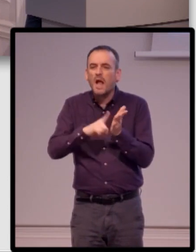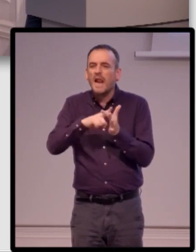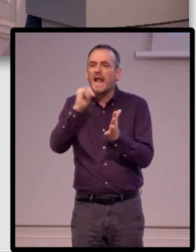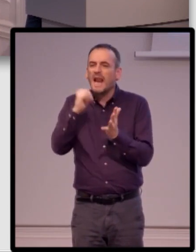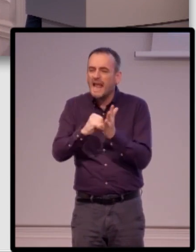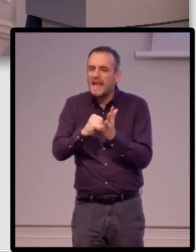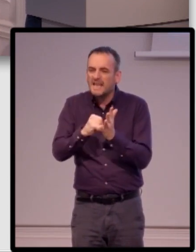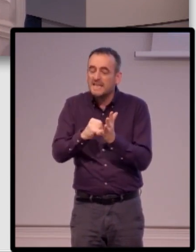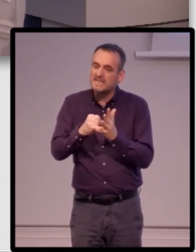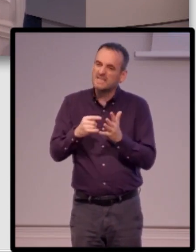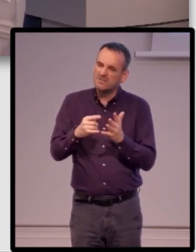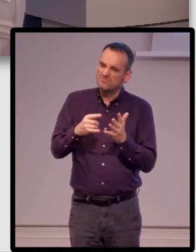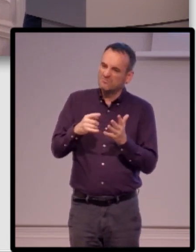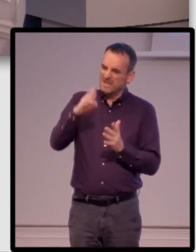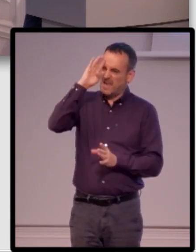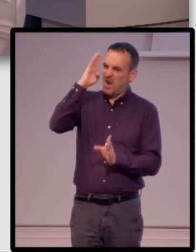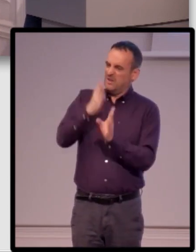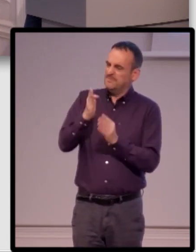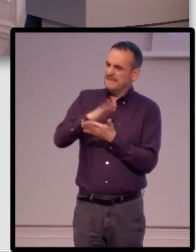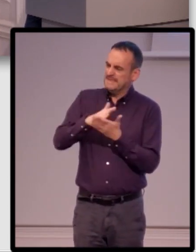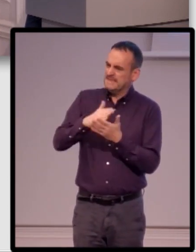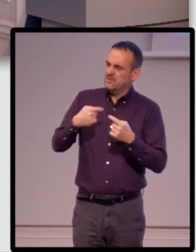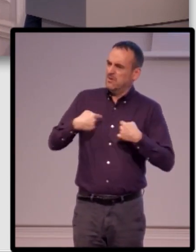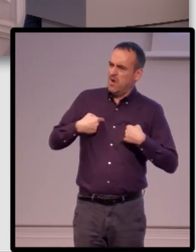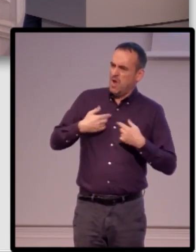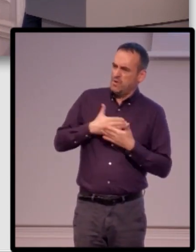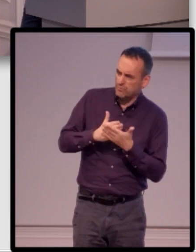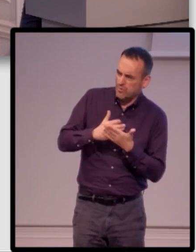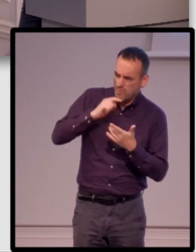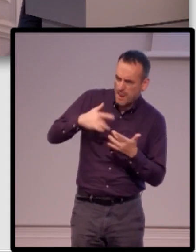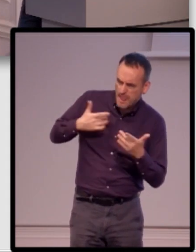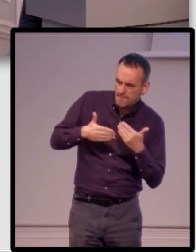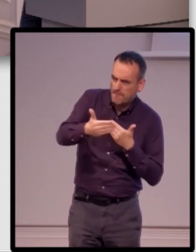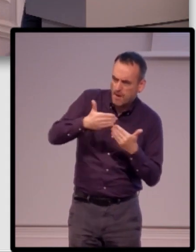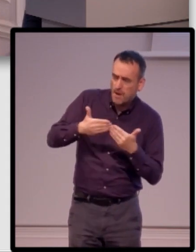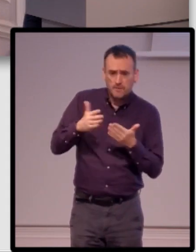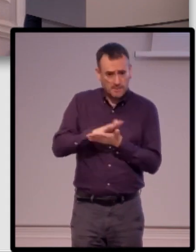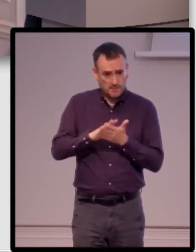of recurrence, which leaves you unable to enjoy your current good health.